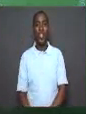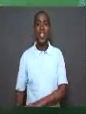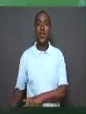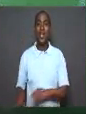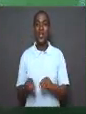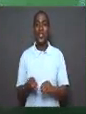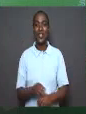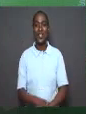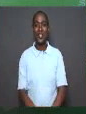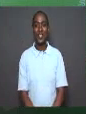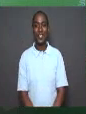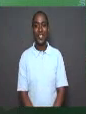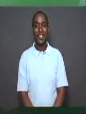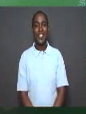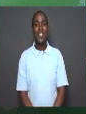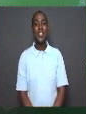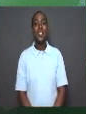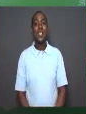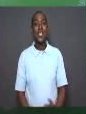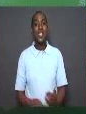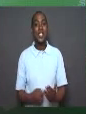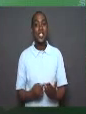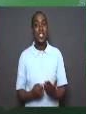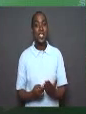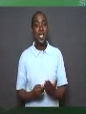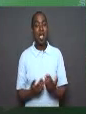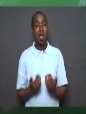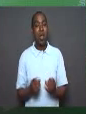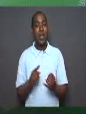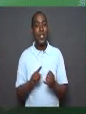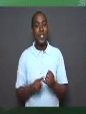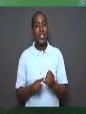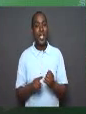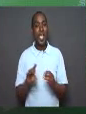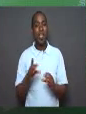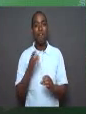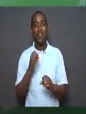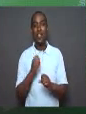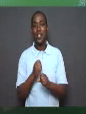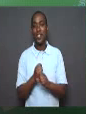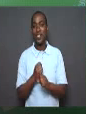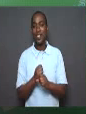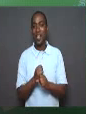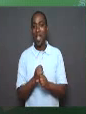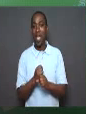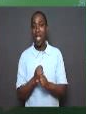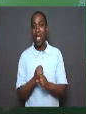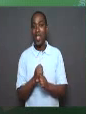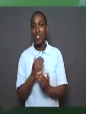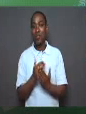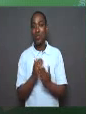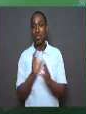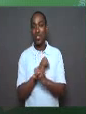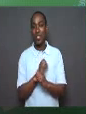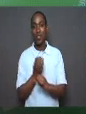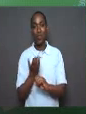Students, let us do one last activity before we finish our lesson today.